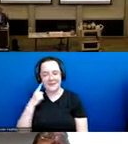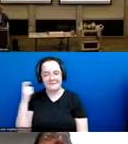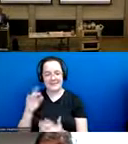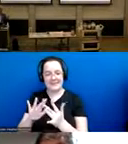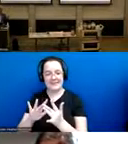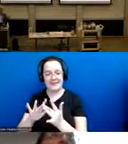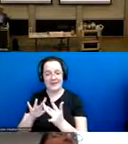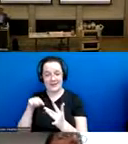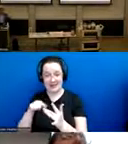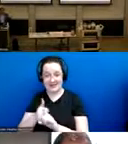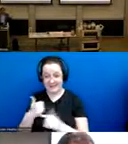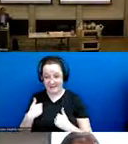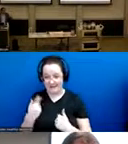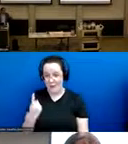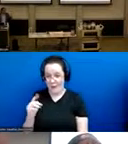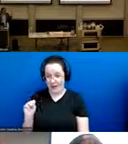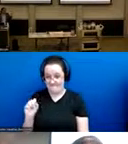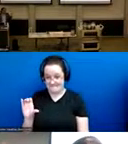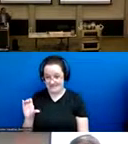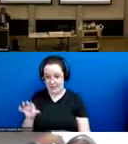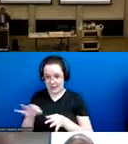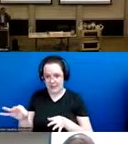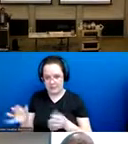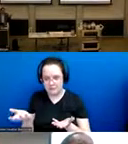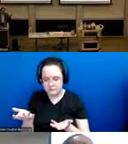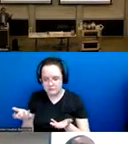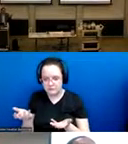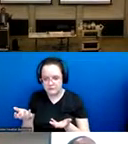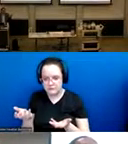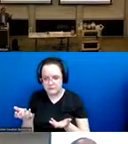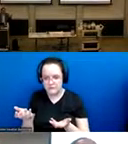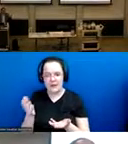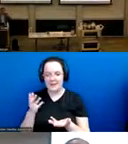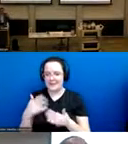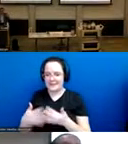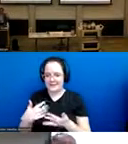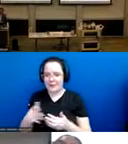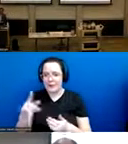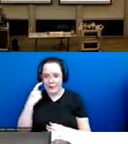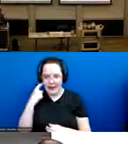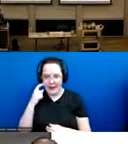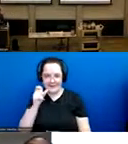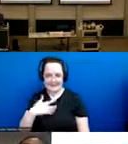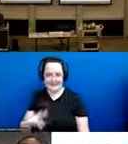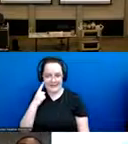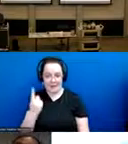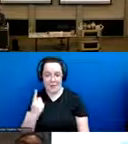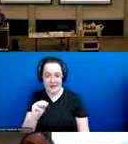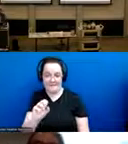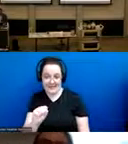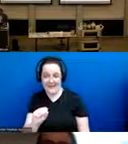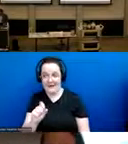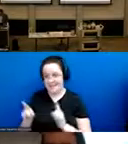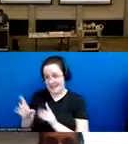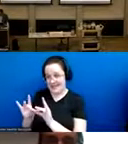a 1 millisecond delay, it doesn't matter, because you still see your eyes are not sensitive to 1 millisecond. However, entanglement is, right? So you need